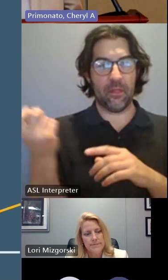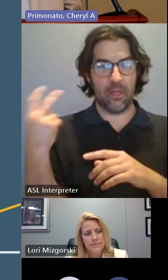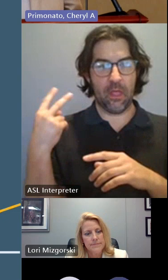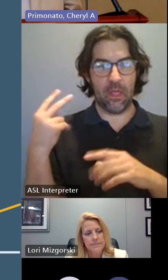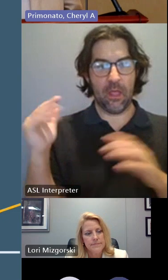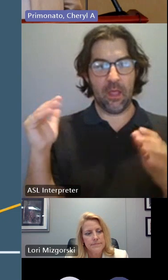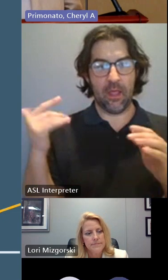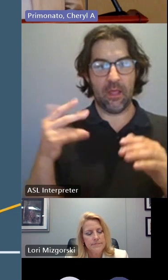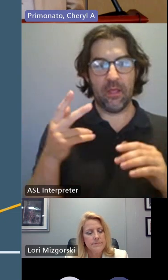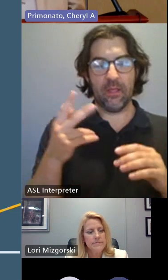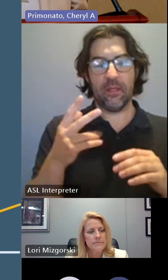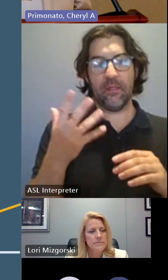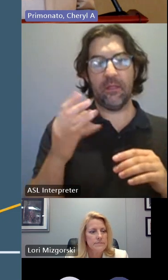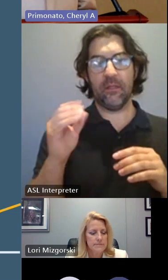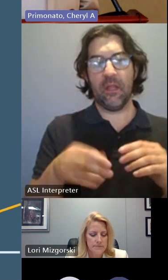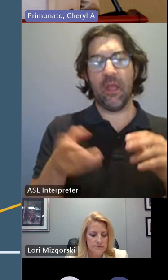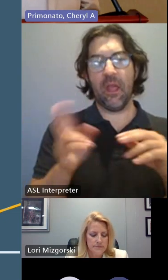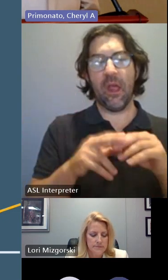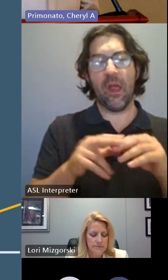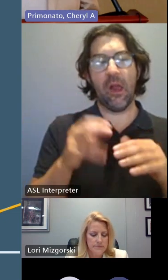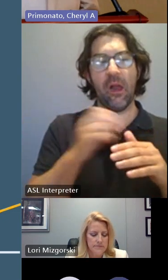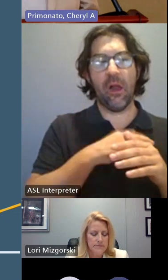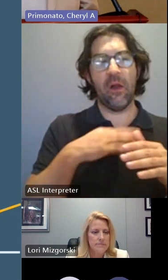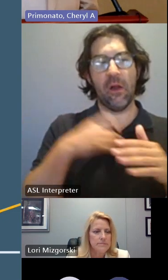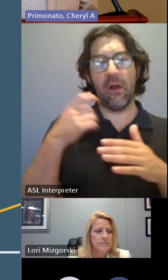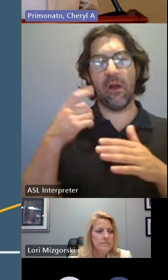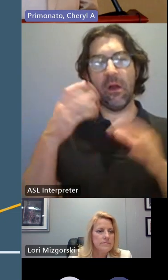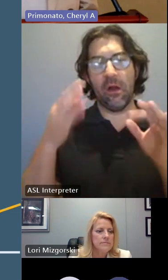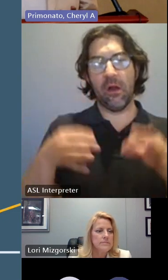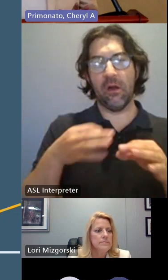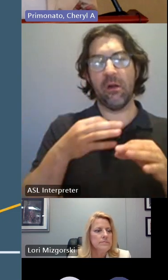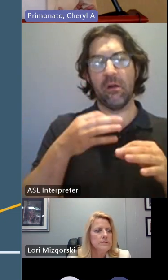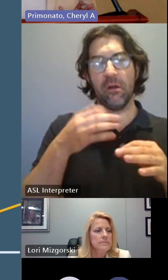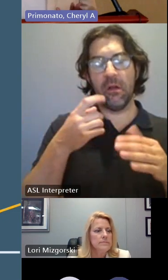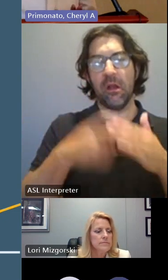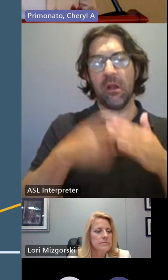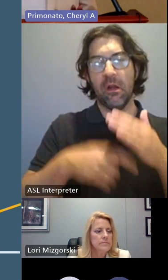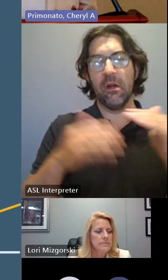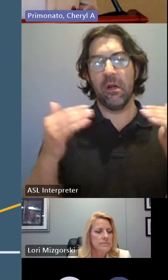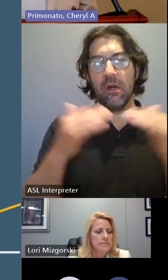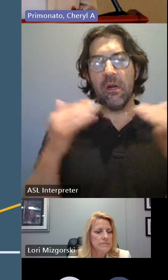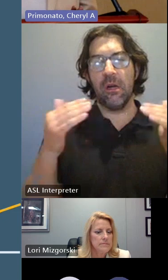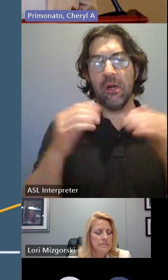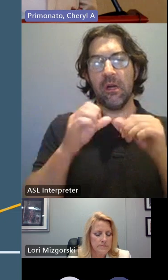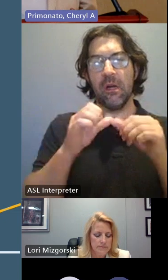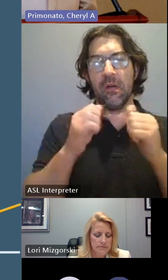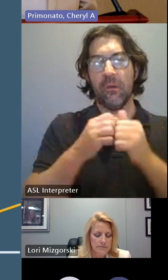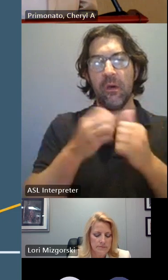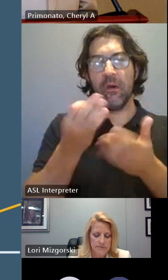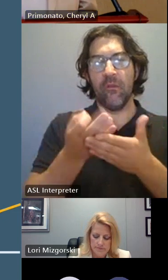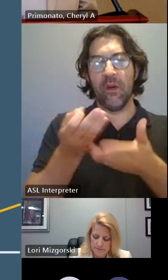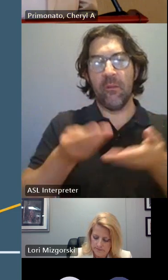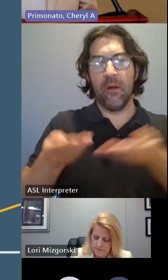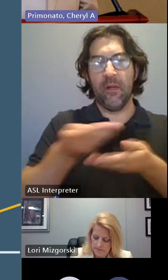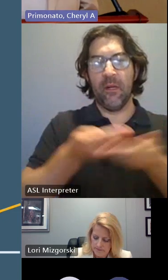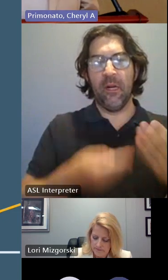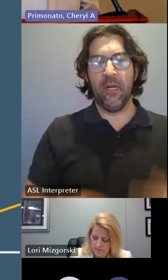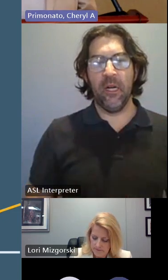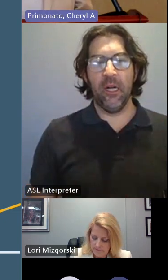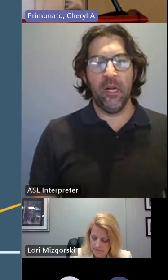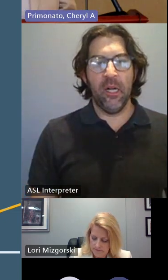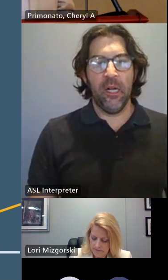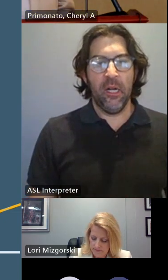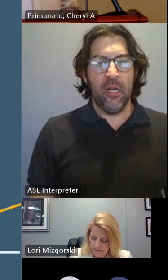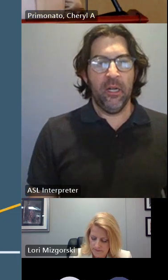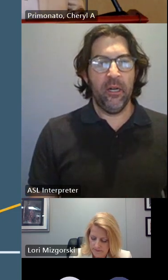ago. Staff have determined that the price seemed to be fair and reasonable and consistent with the funds budgeted. Next